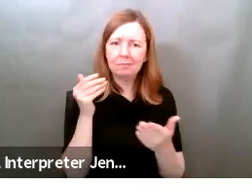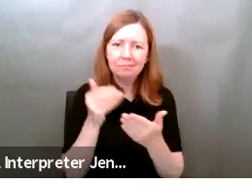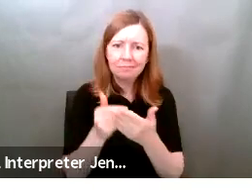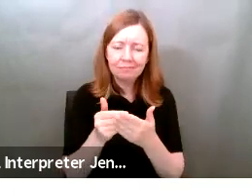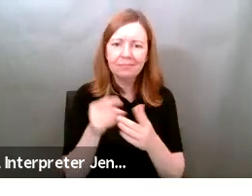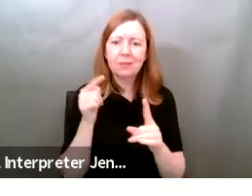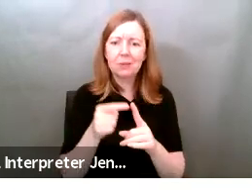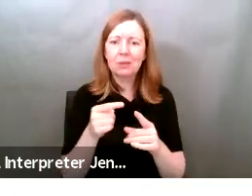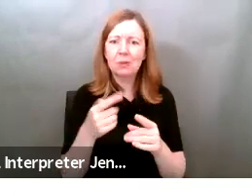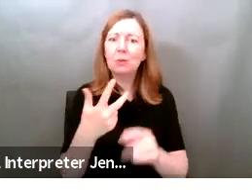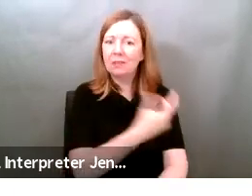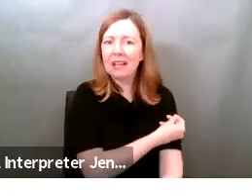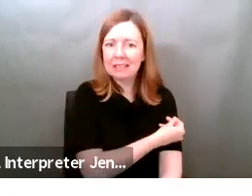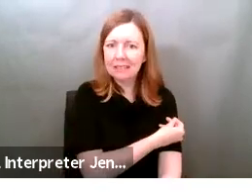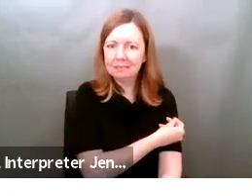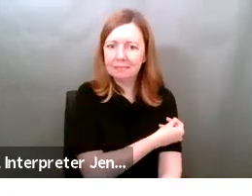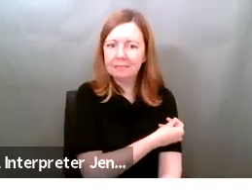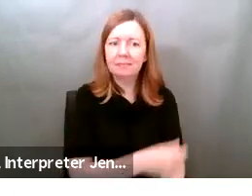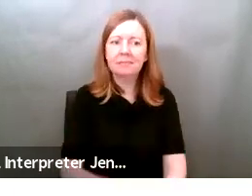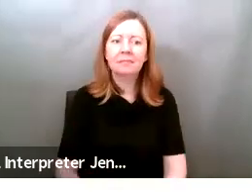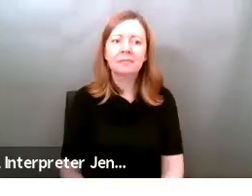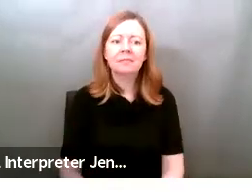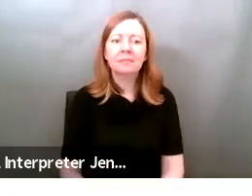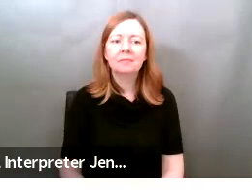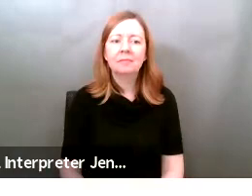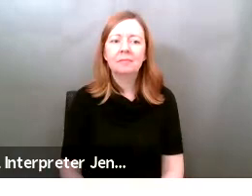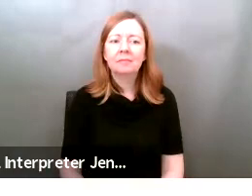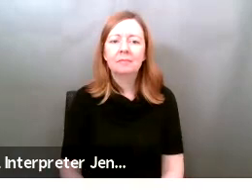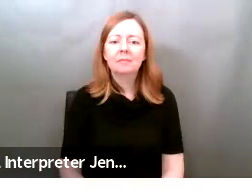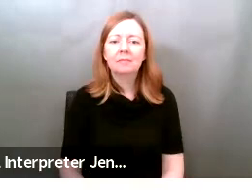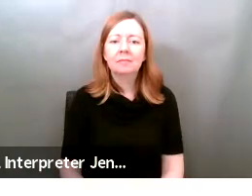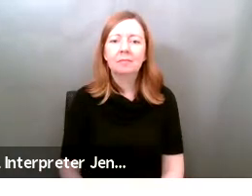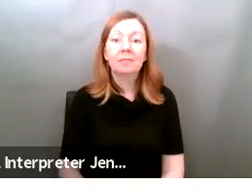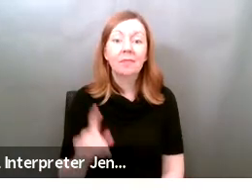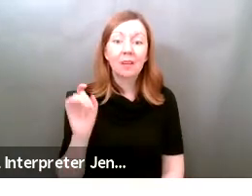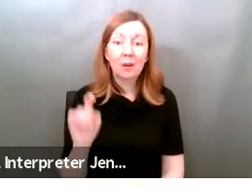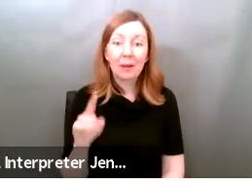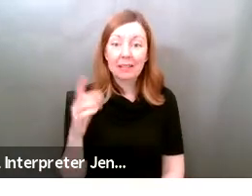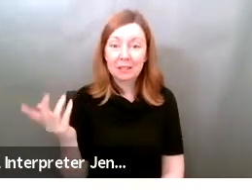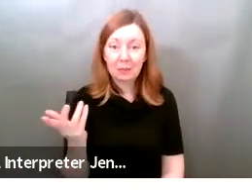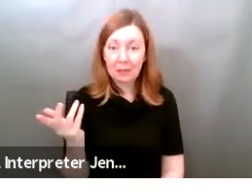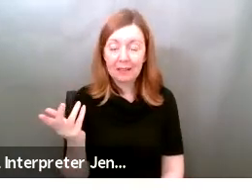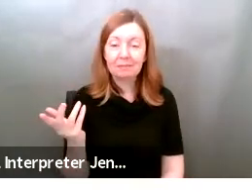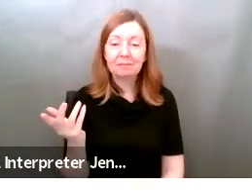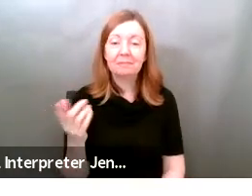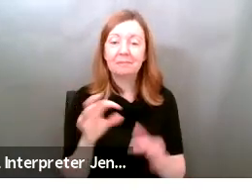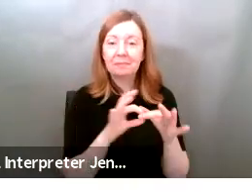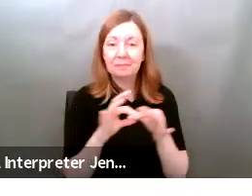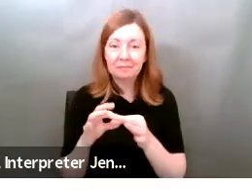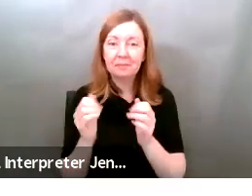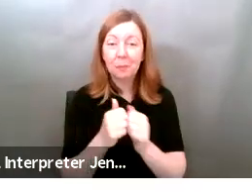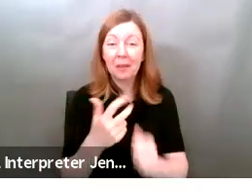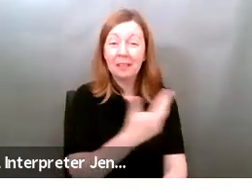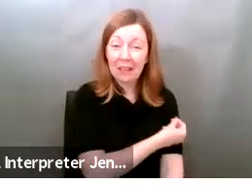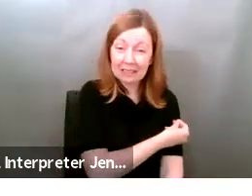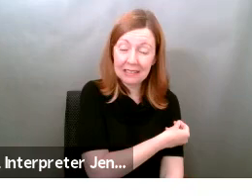to getting the vaccine. The real question, though, is this related in any way